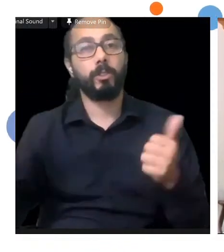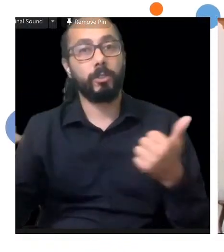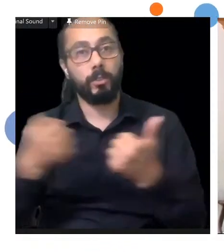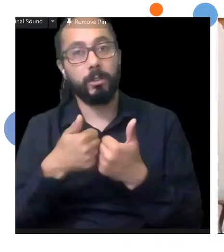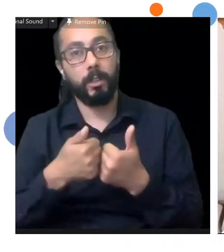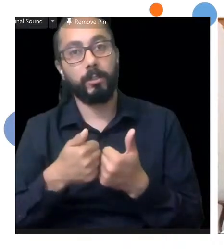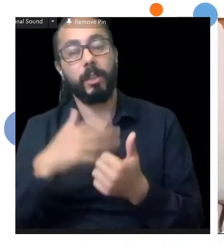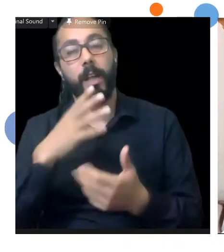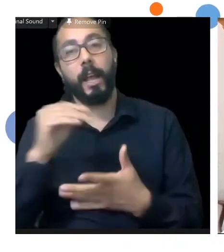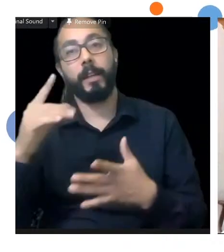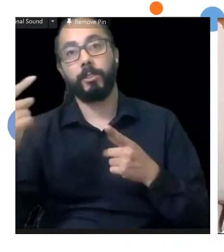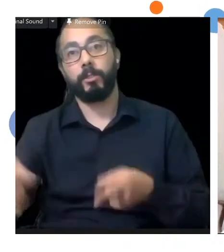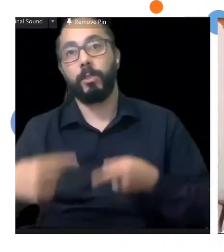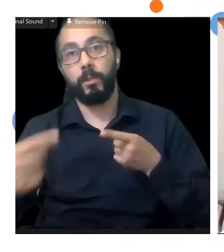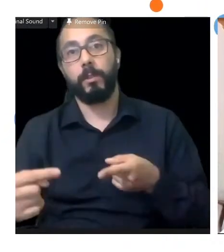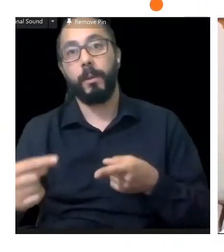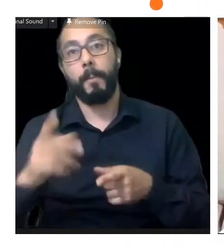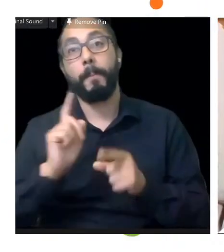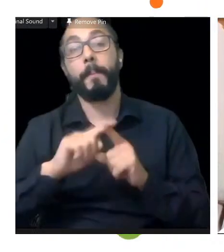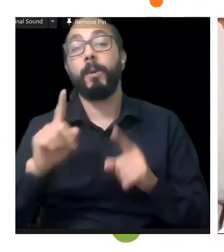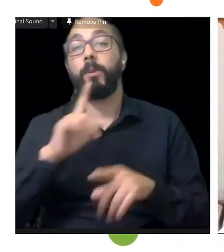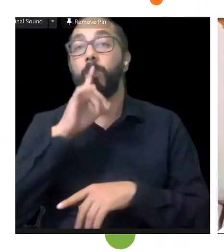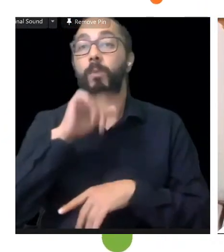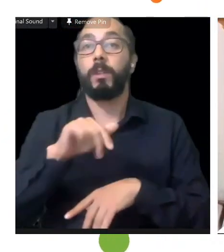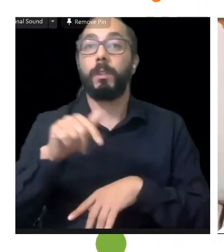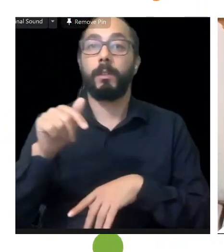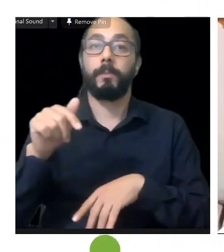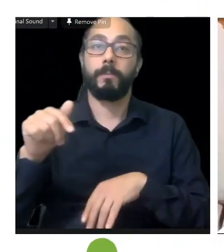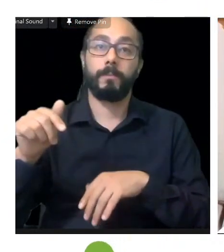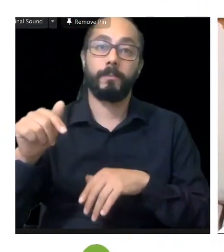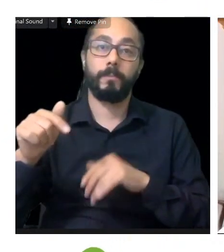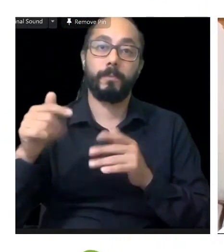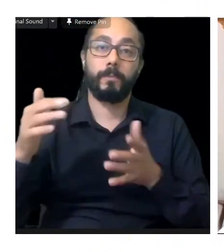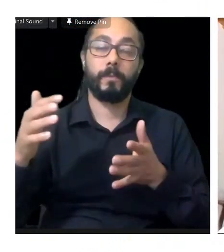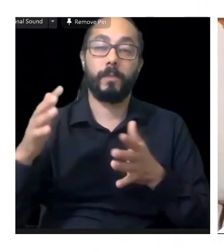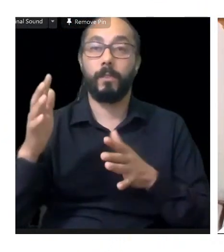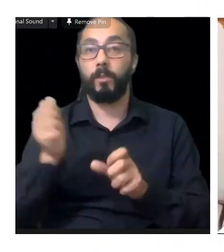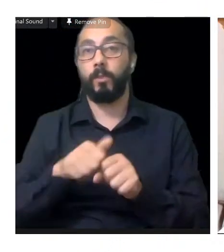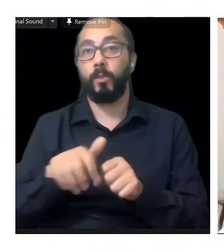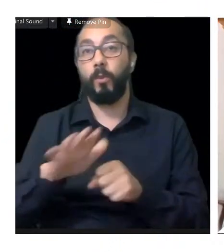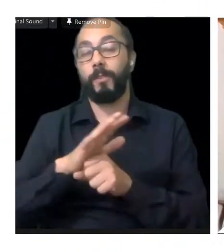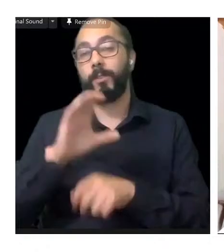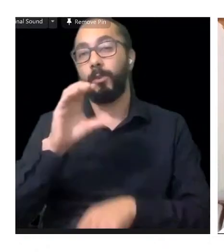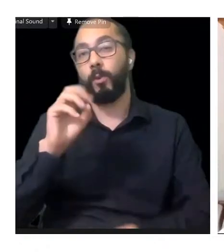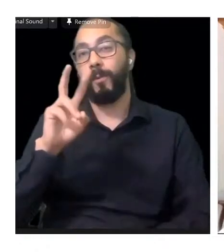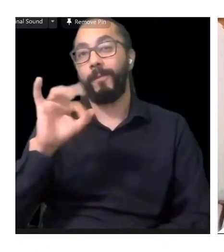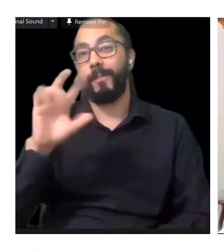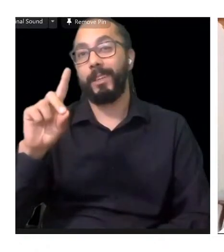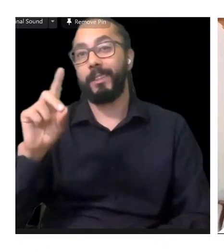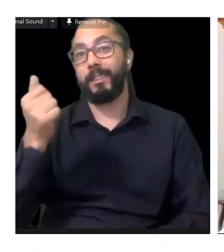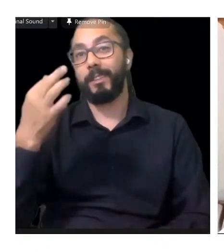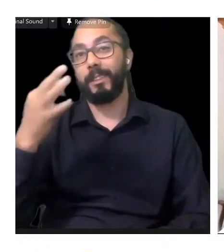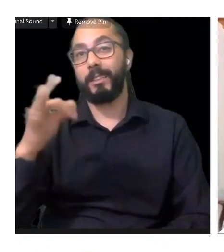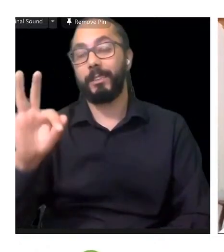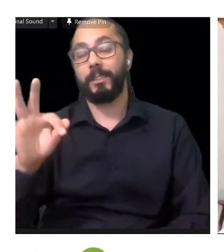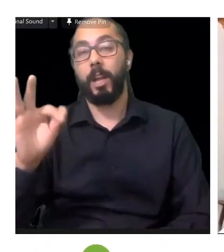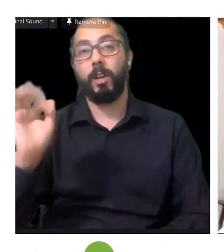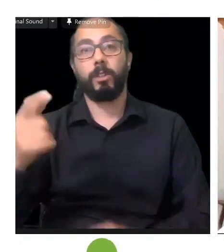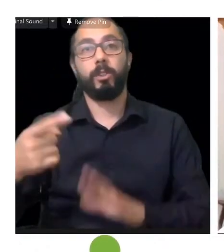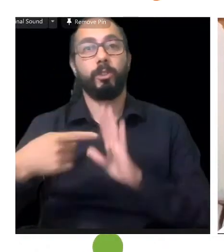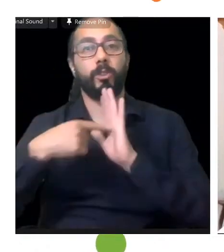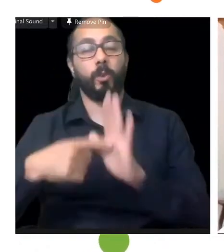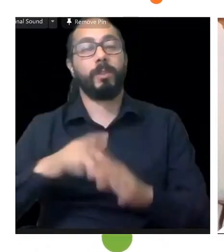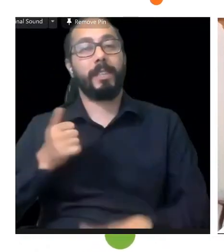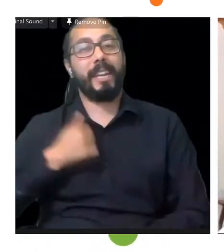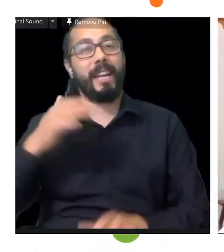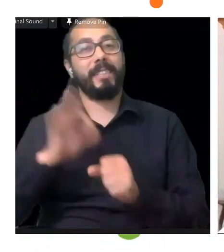it is a struggle, but really this COVID-19 has shown the best, I think, of the Canadian spirit, where I've